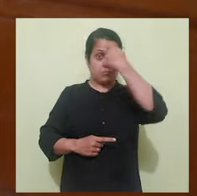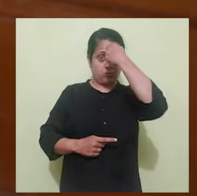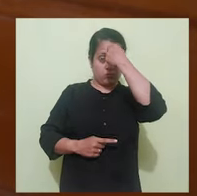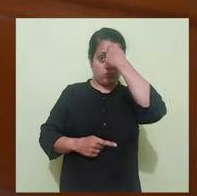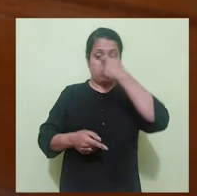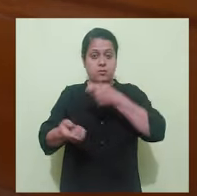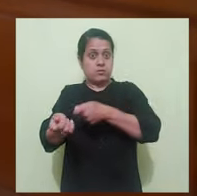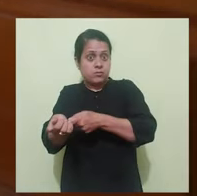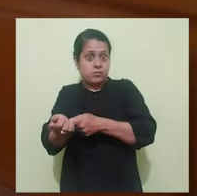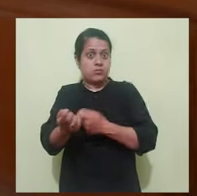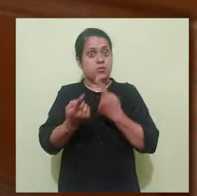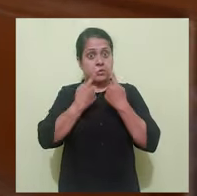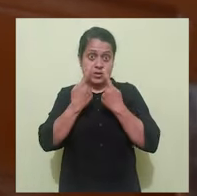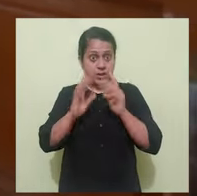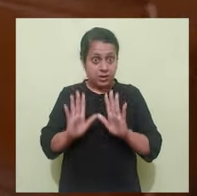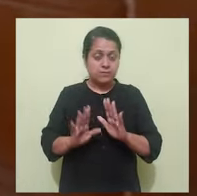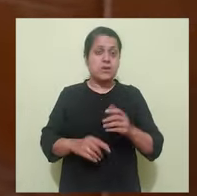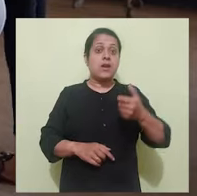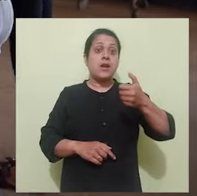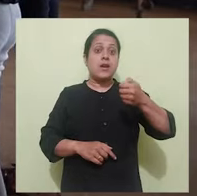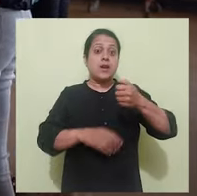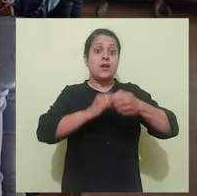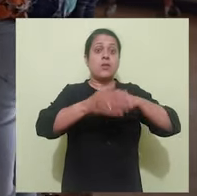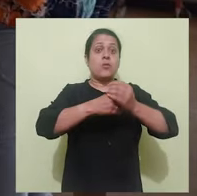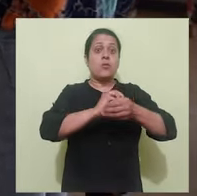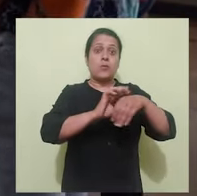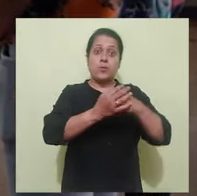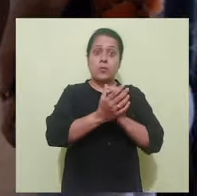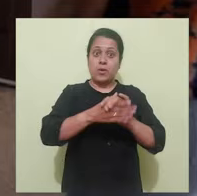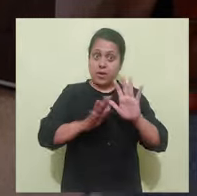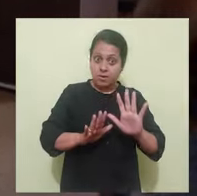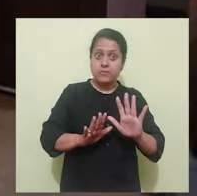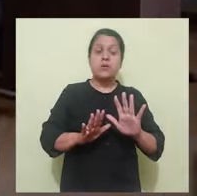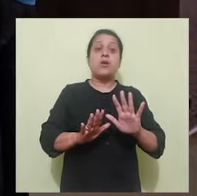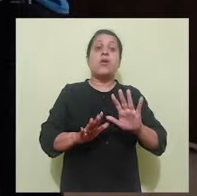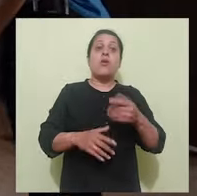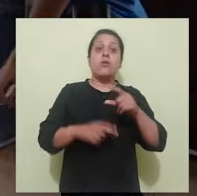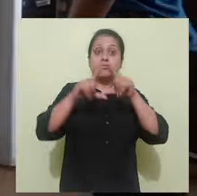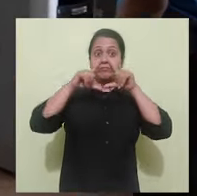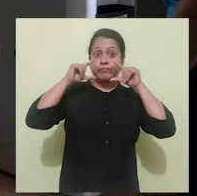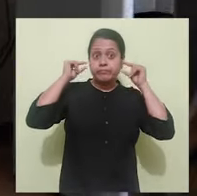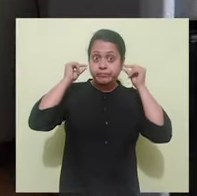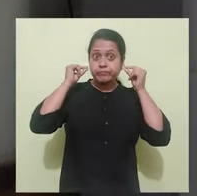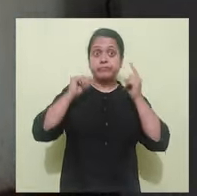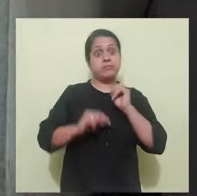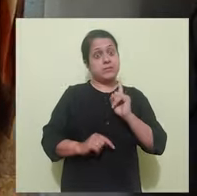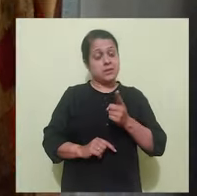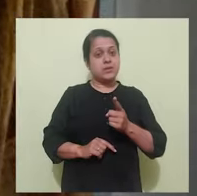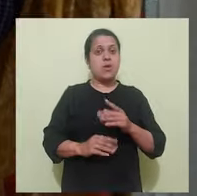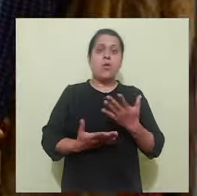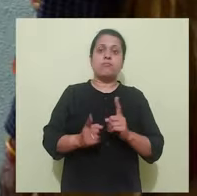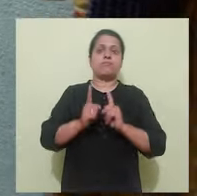sanitizers, mandatory masks, social distancing, and all other protocols will be followed during